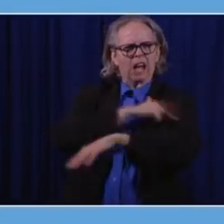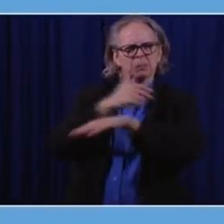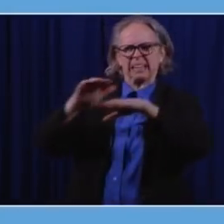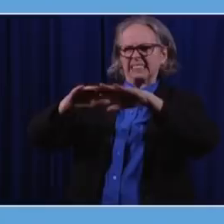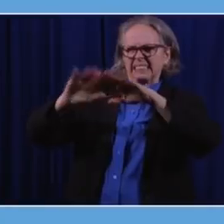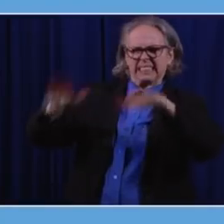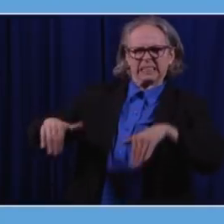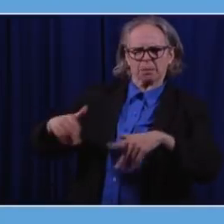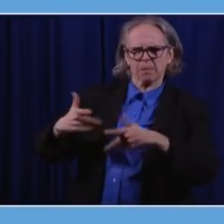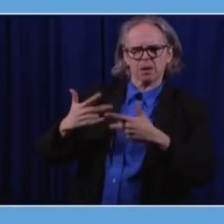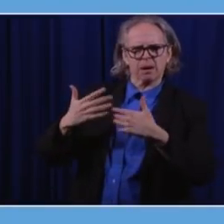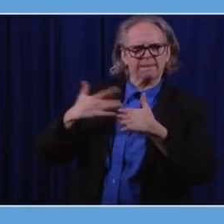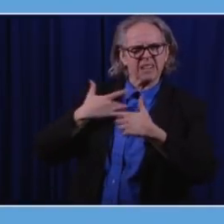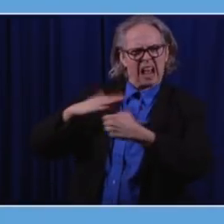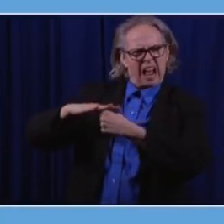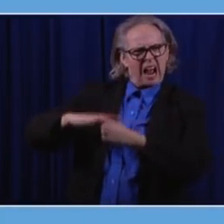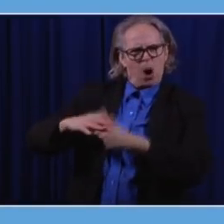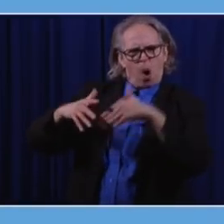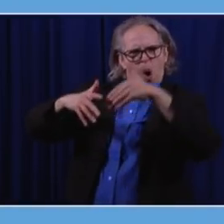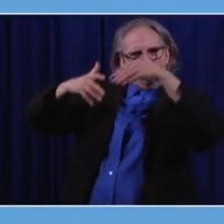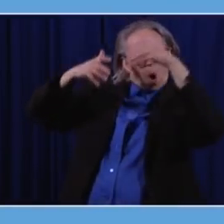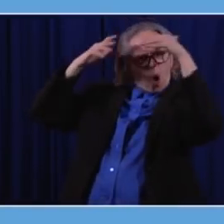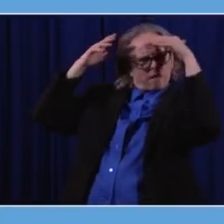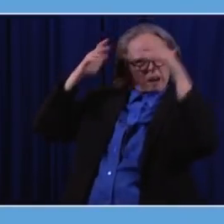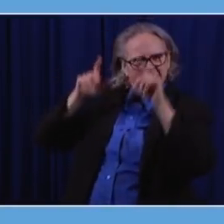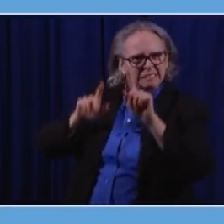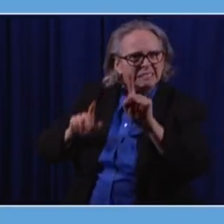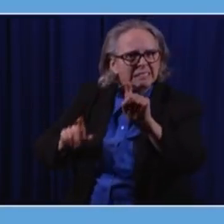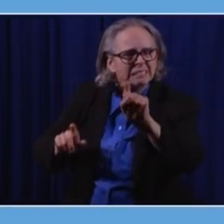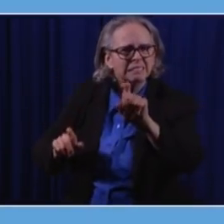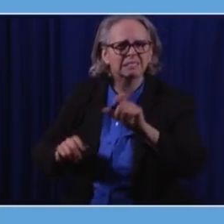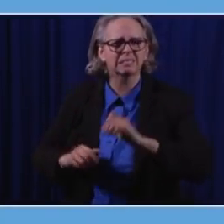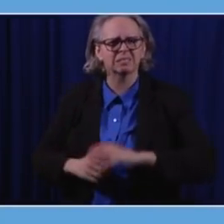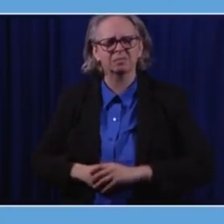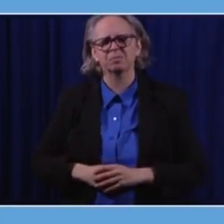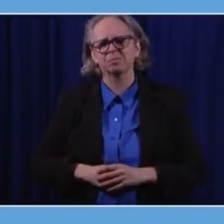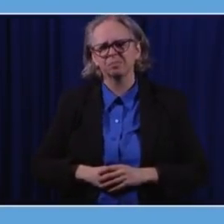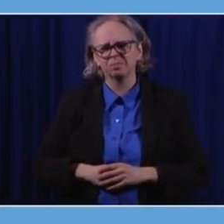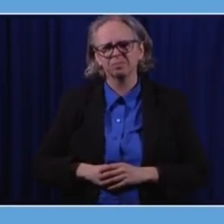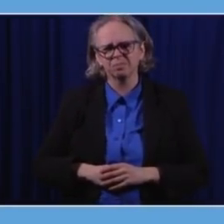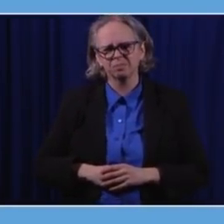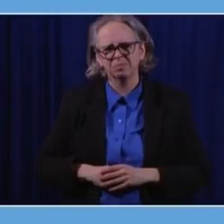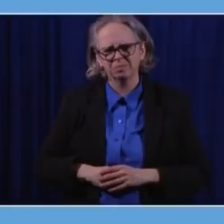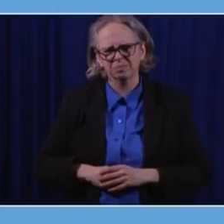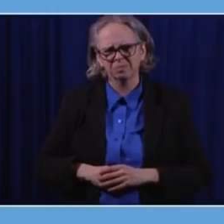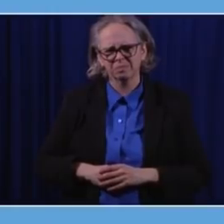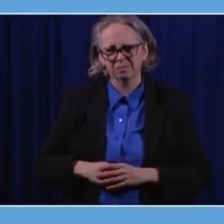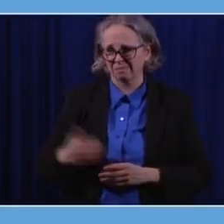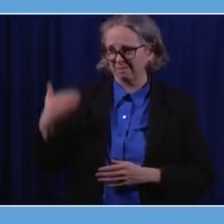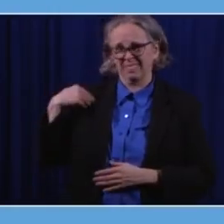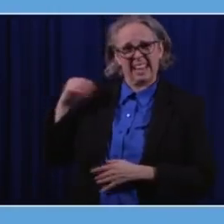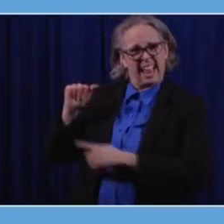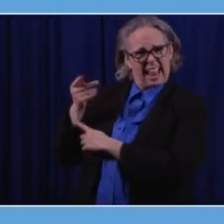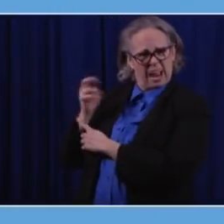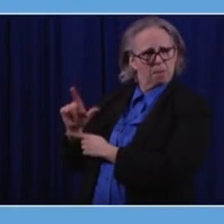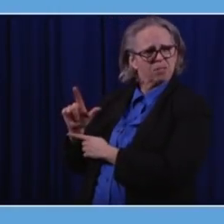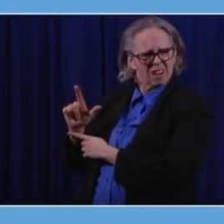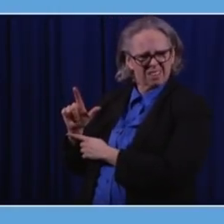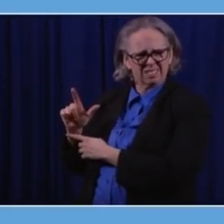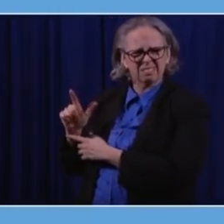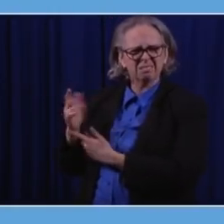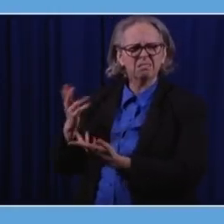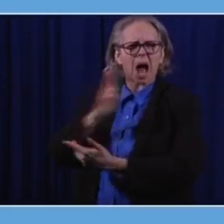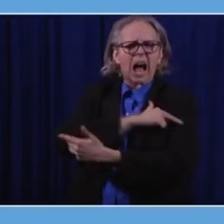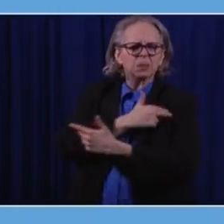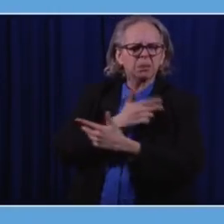more from people who are at the front line in just a few minutes. At our peak in April, we had a little over 1,000 patients in